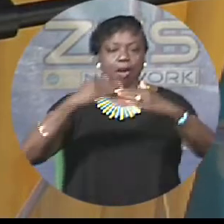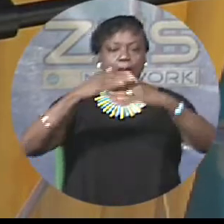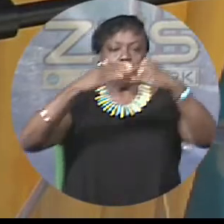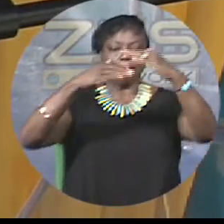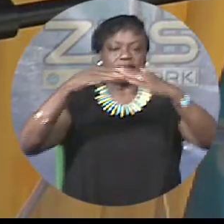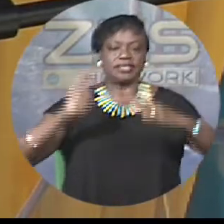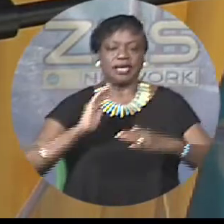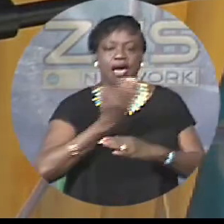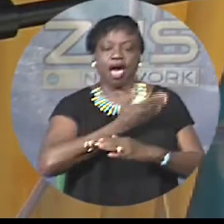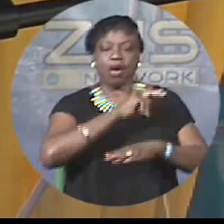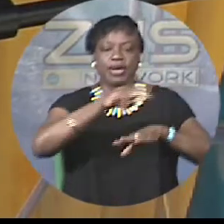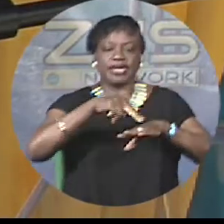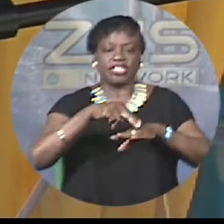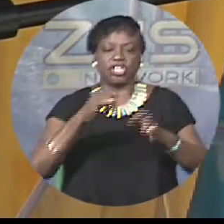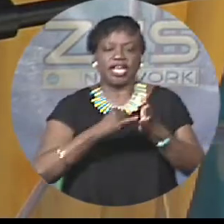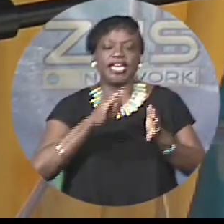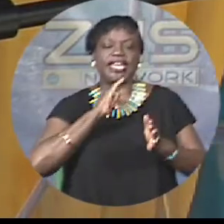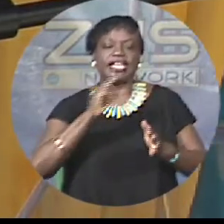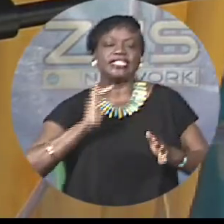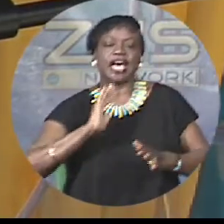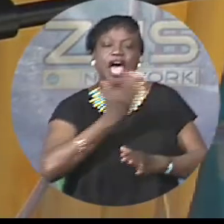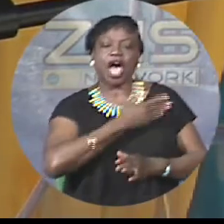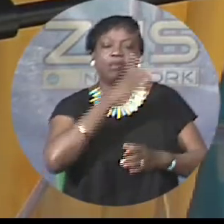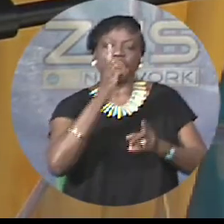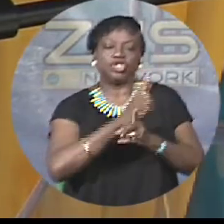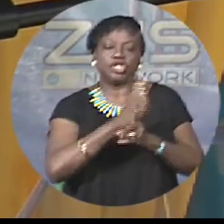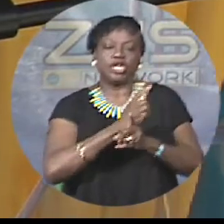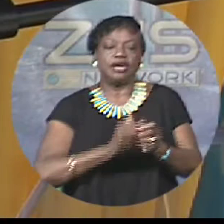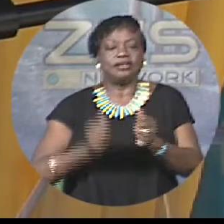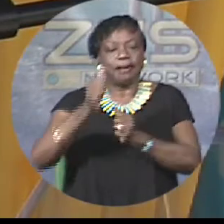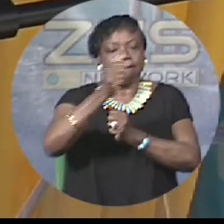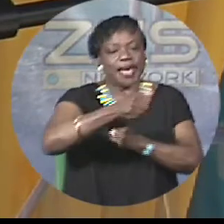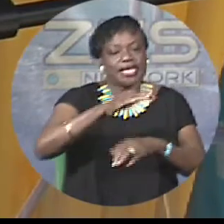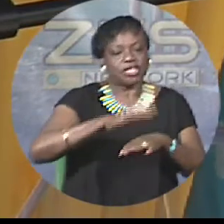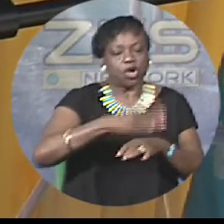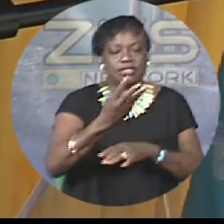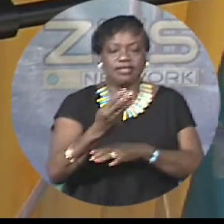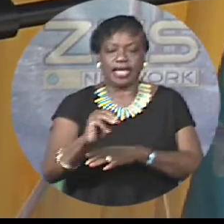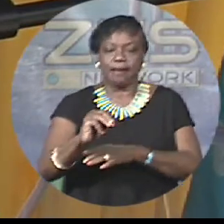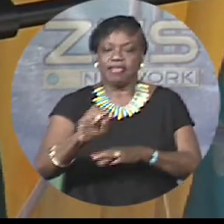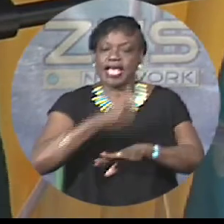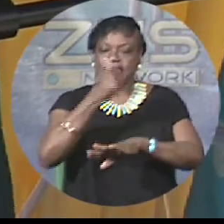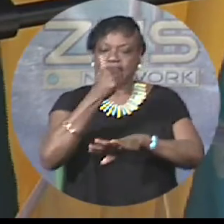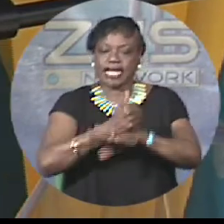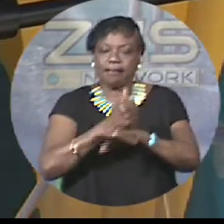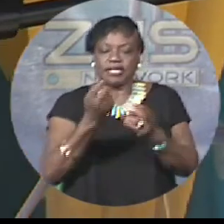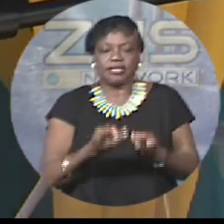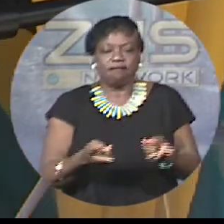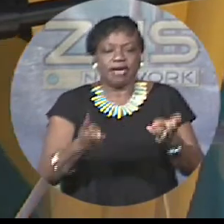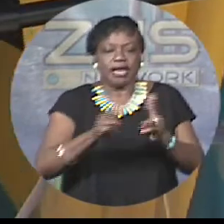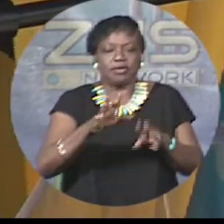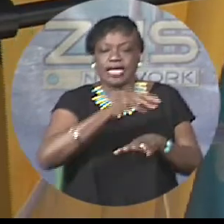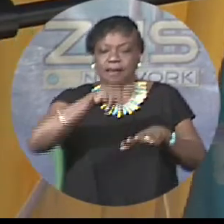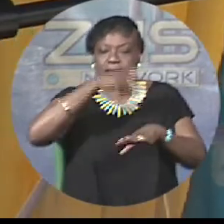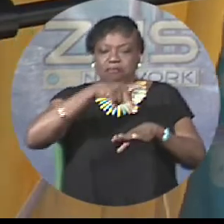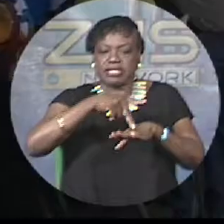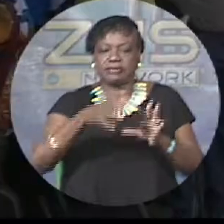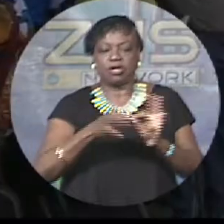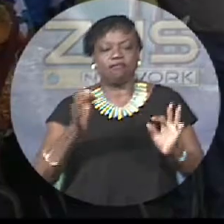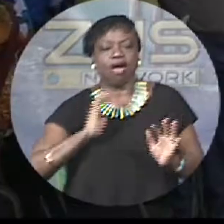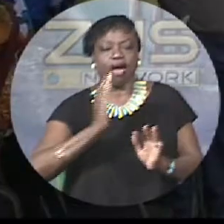nation, and it is our duty to pass on to them the established values and the principles of our